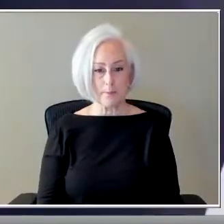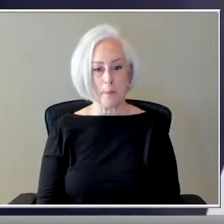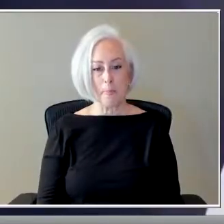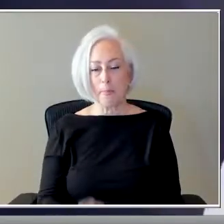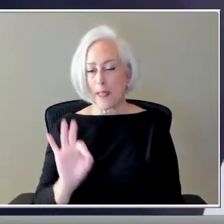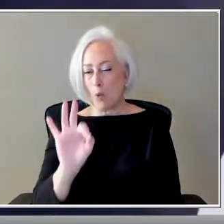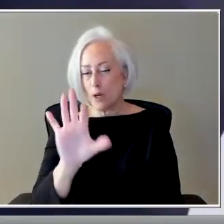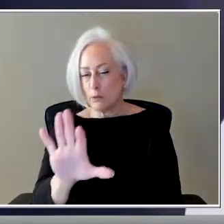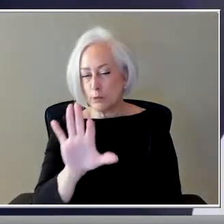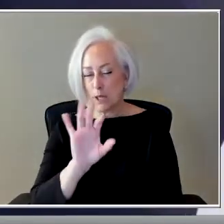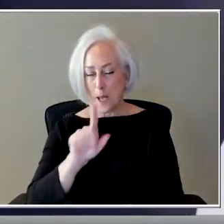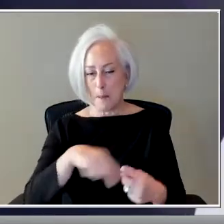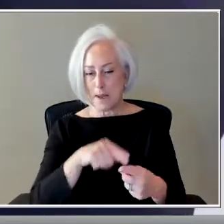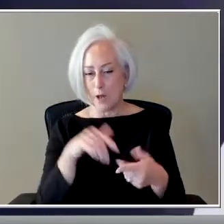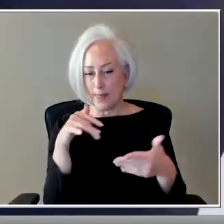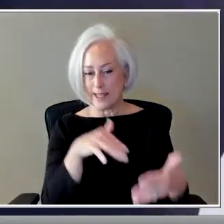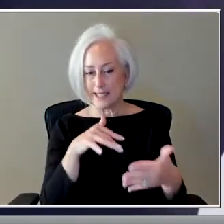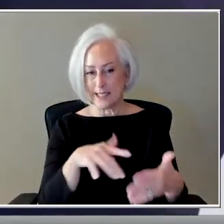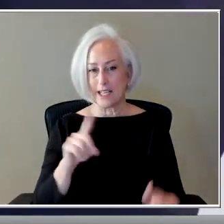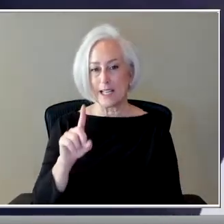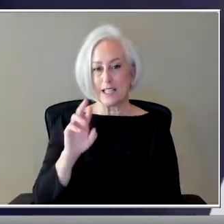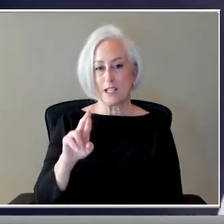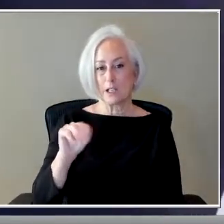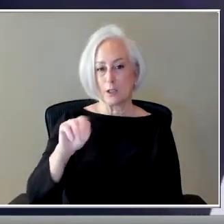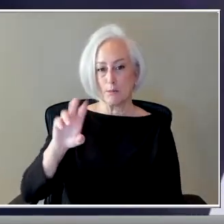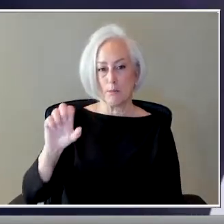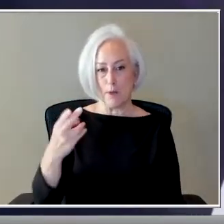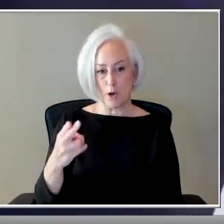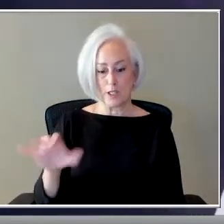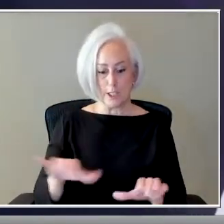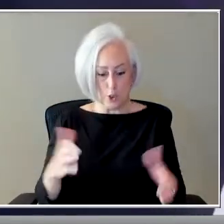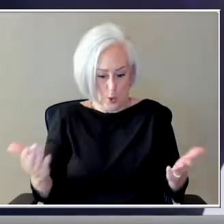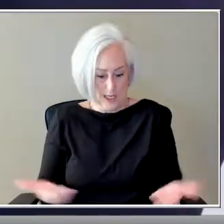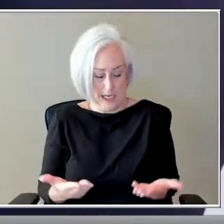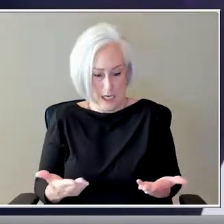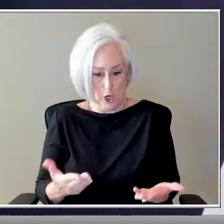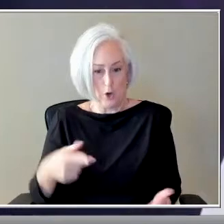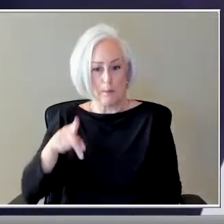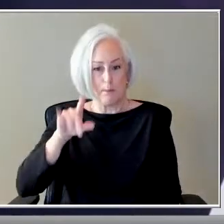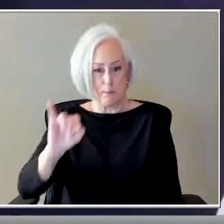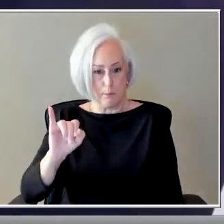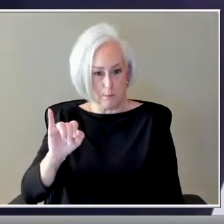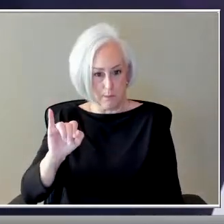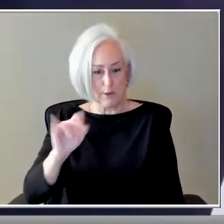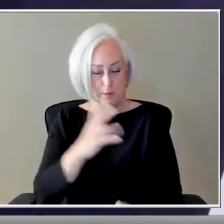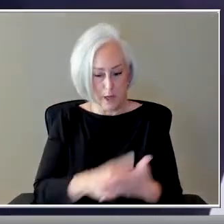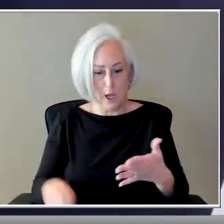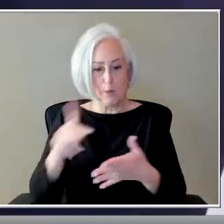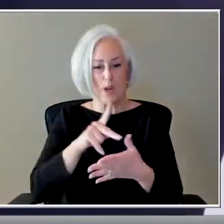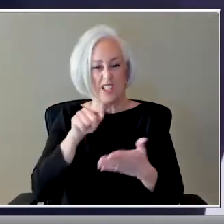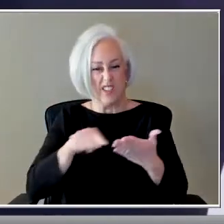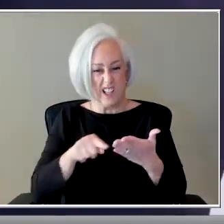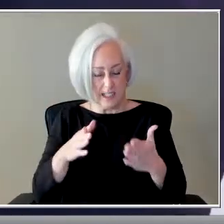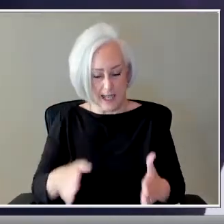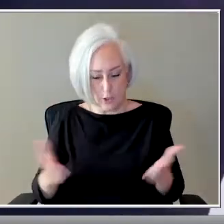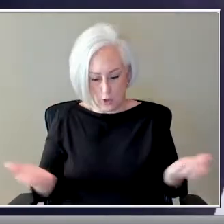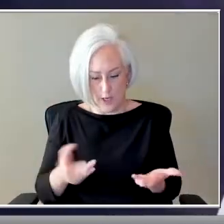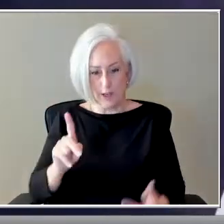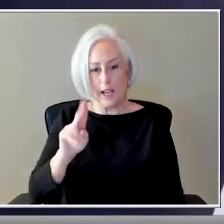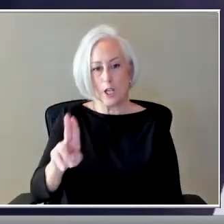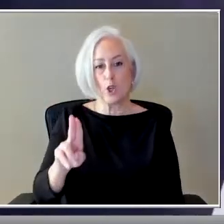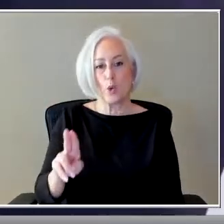that Dr. Parrish is going to be the PI for here at KU. Okay. And we're going to be using lipid apheresis for preeclamptic